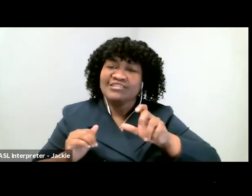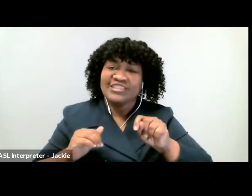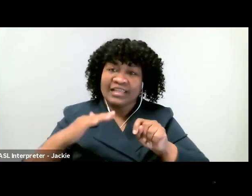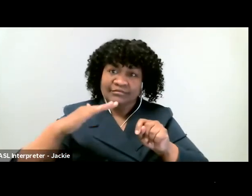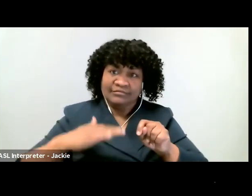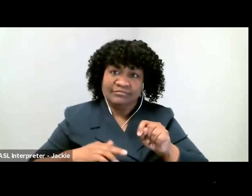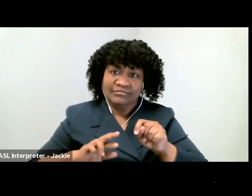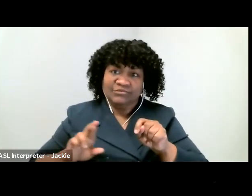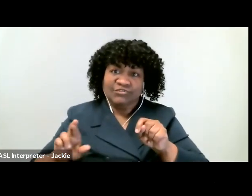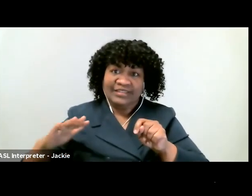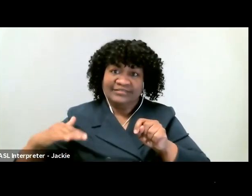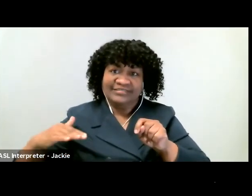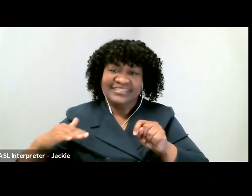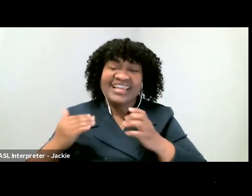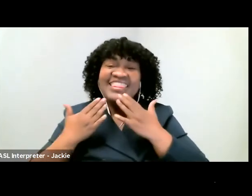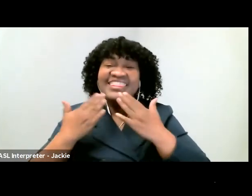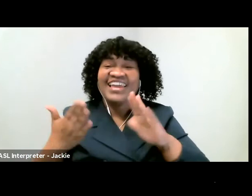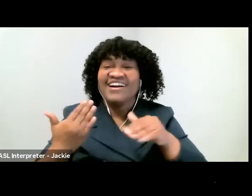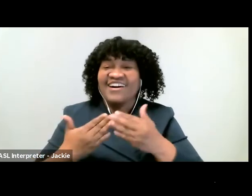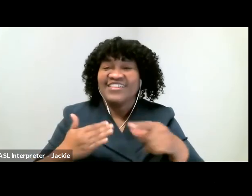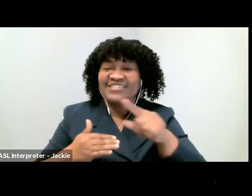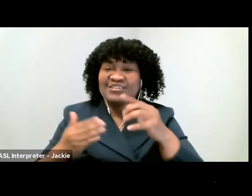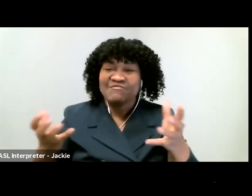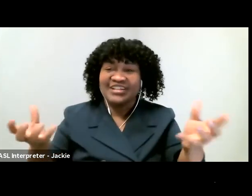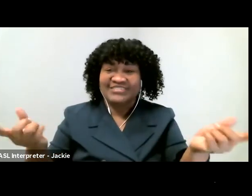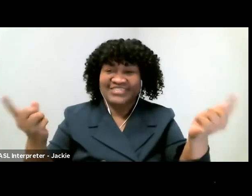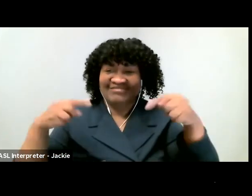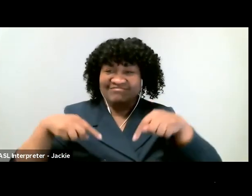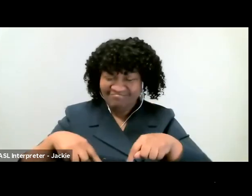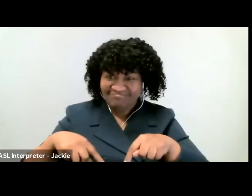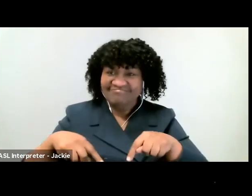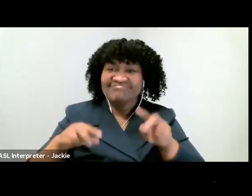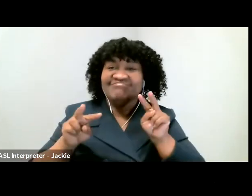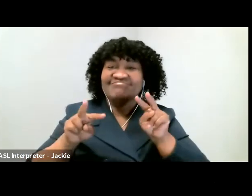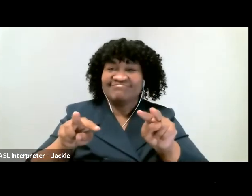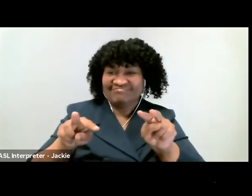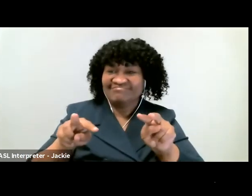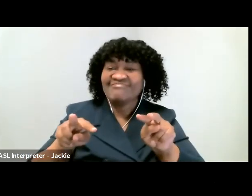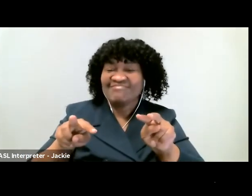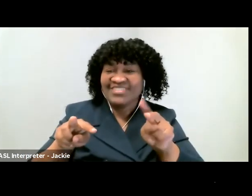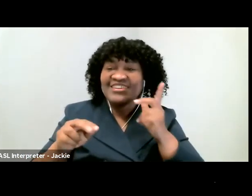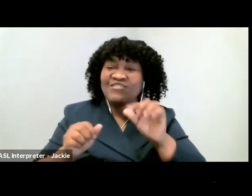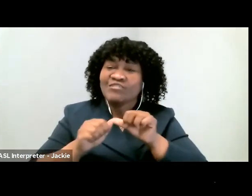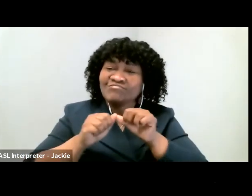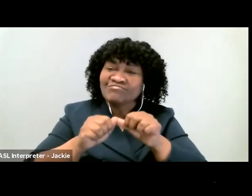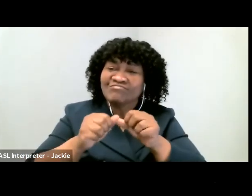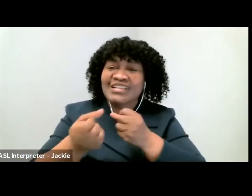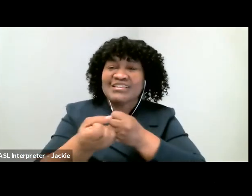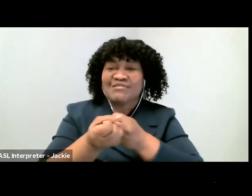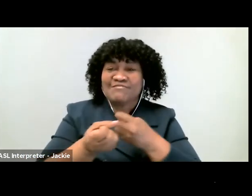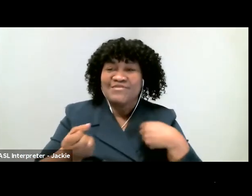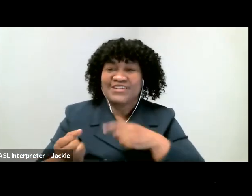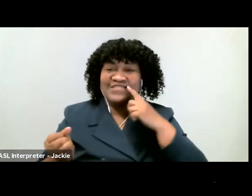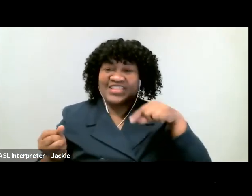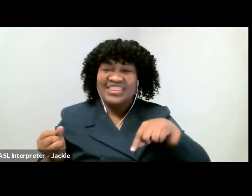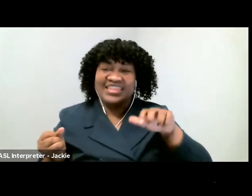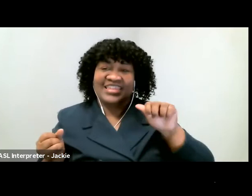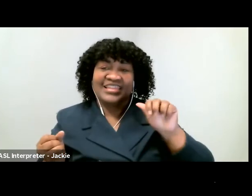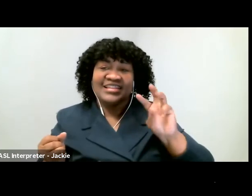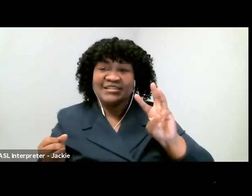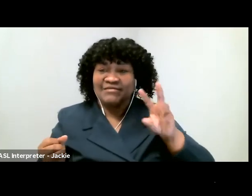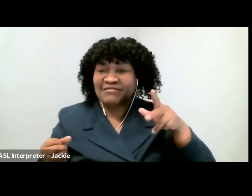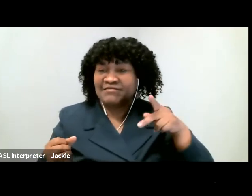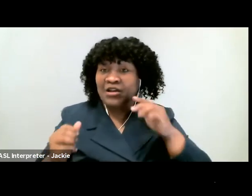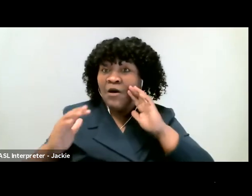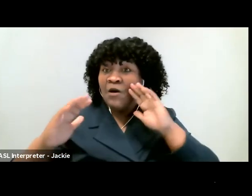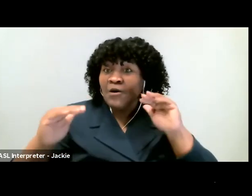video. We thank you so much for attending and for your continued support of AWP. We